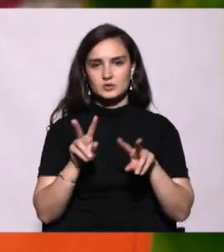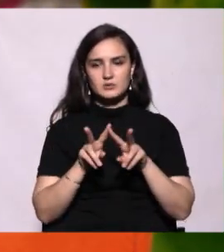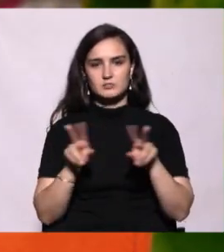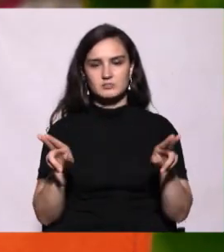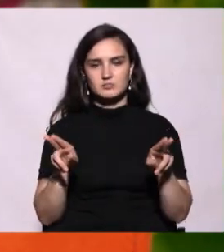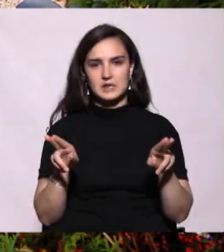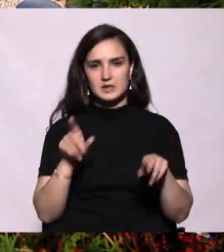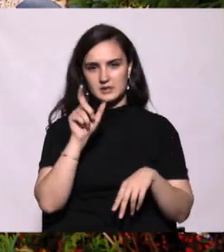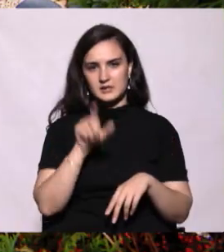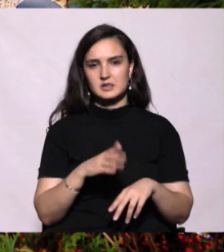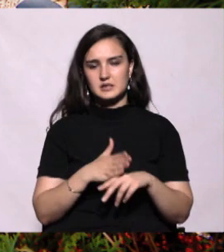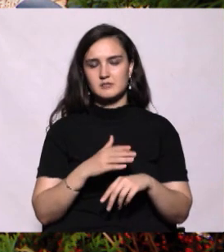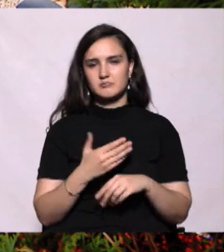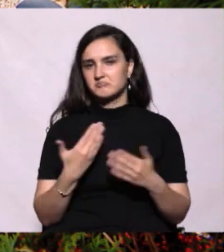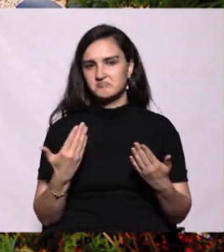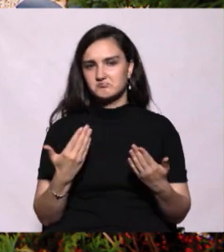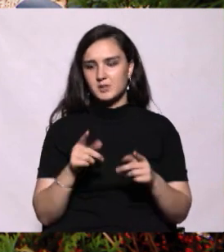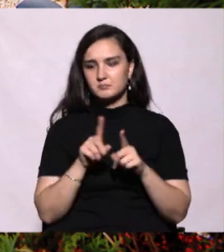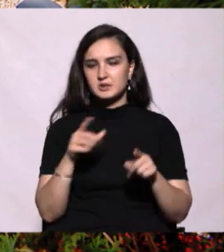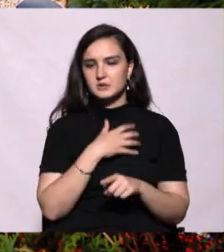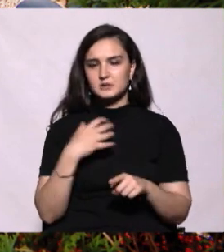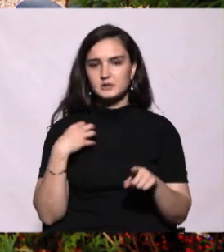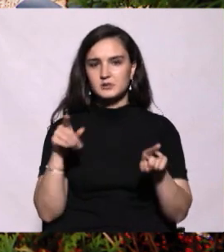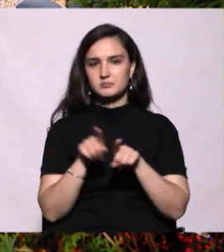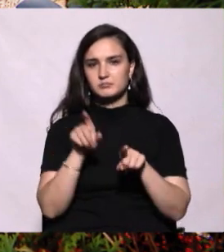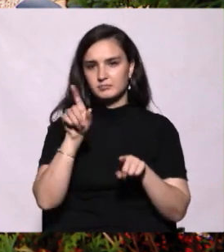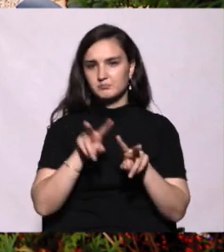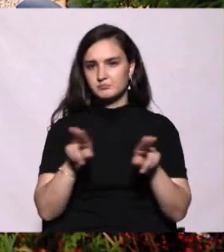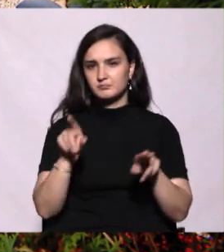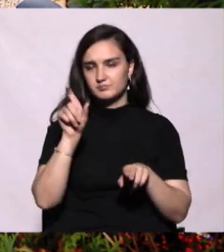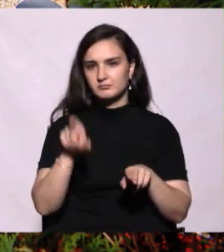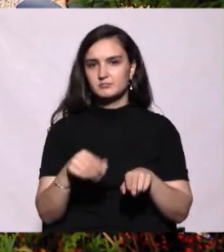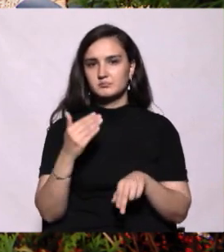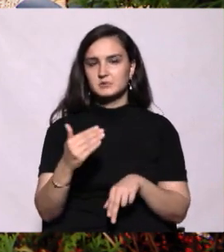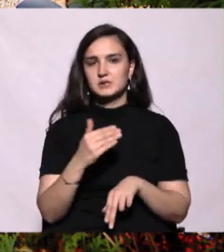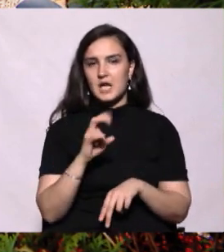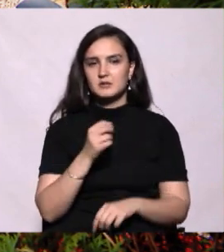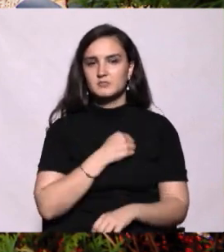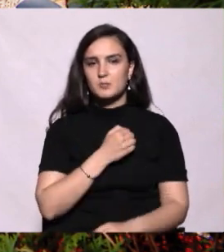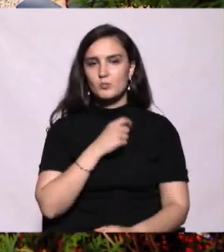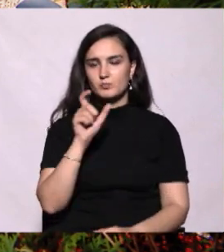same qualities with King Arthur or his knights?